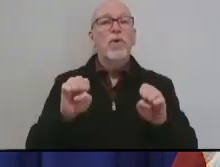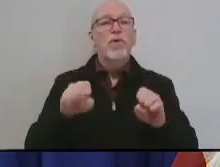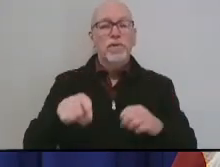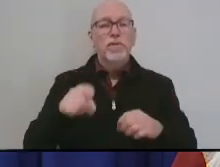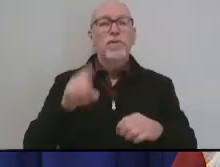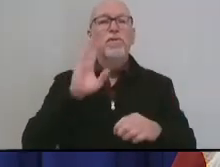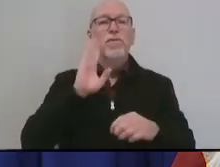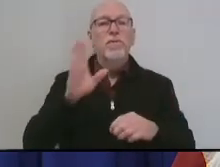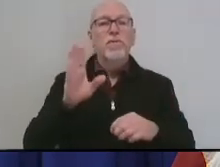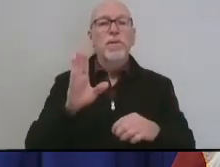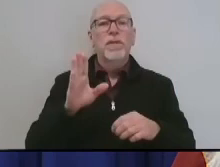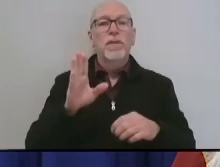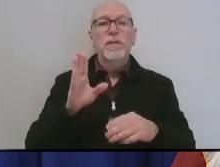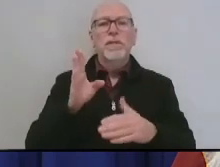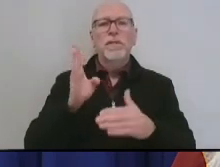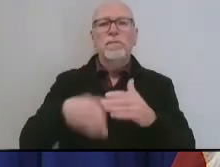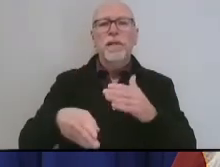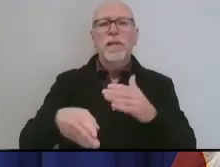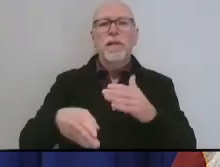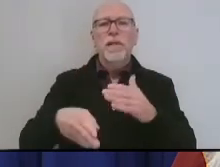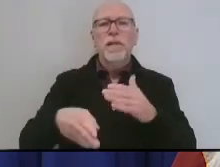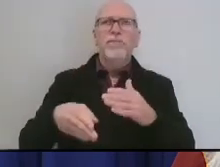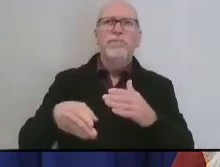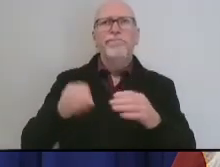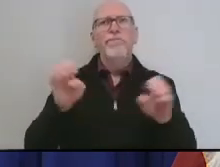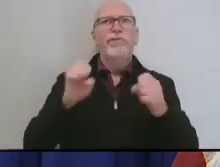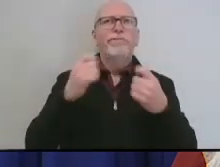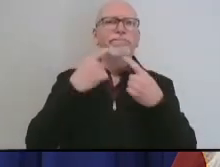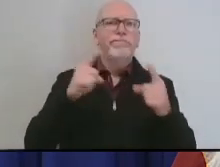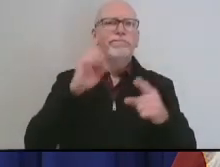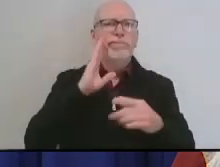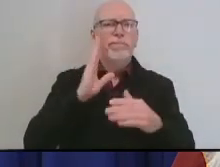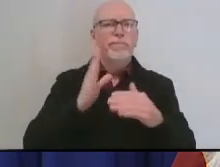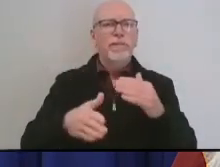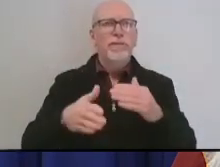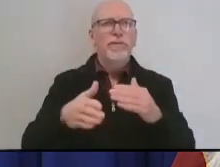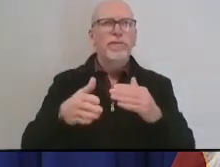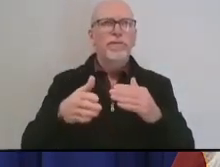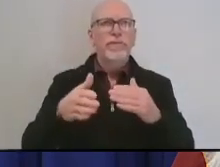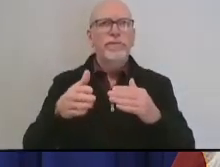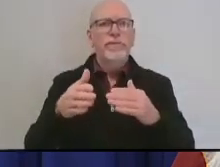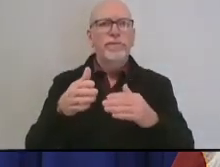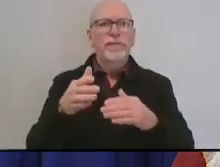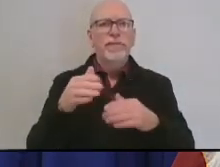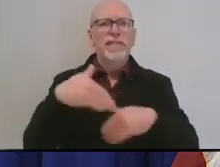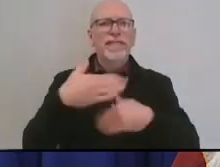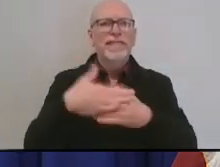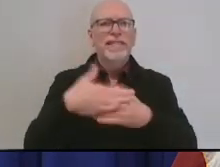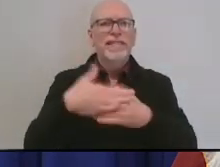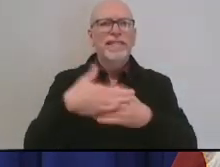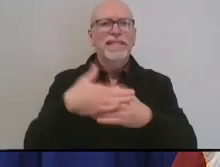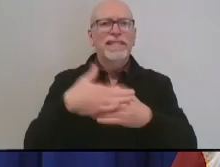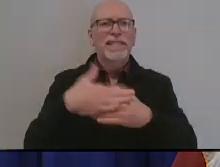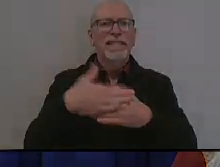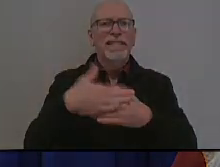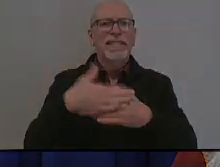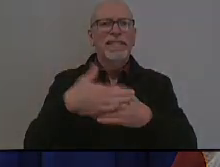expire. That emergency declaration will expire the day following that. And so,